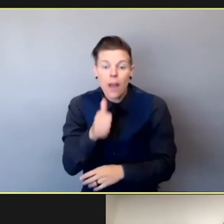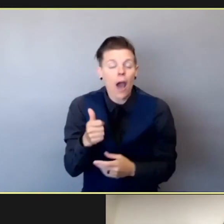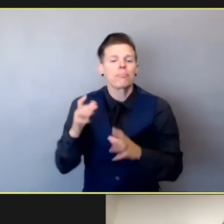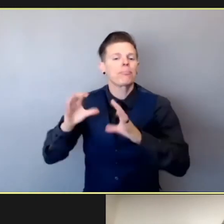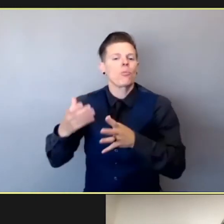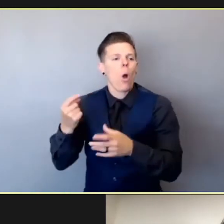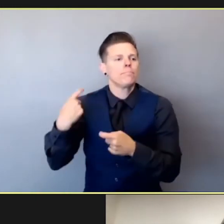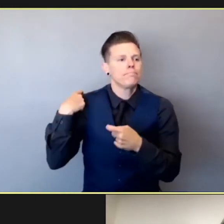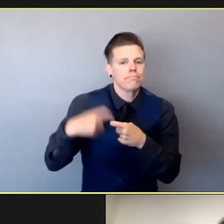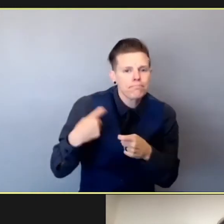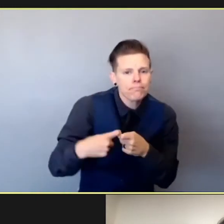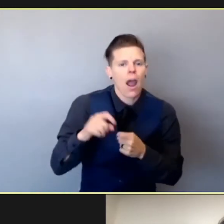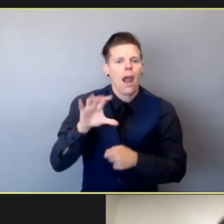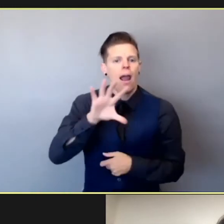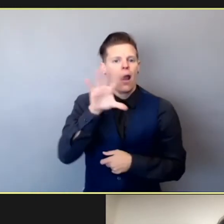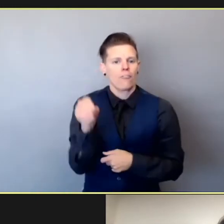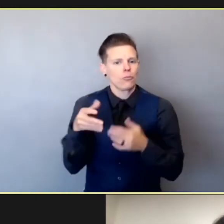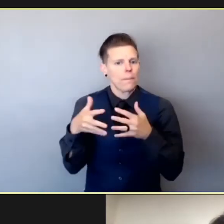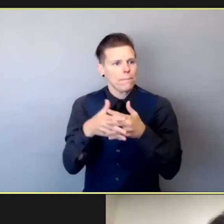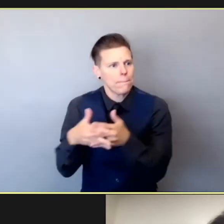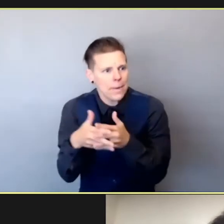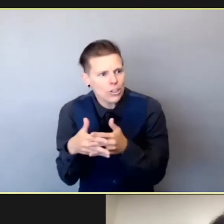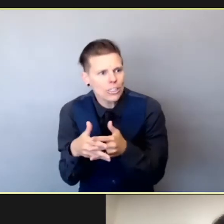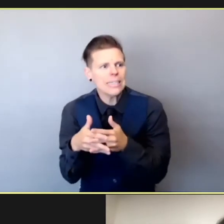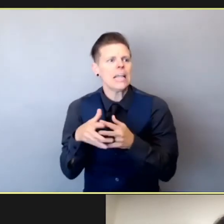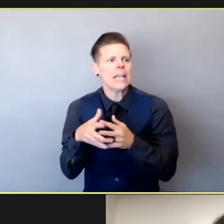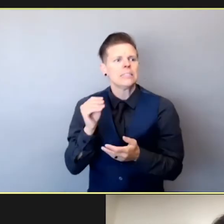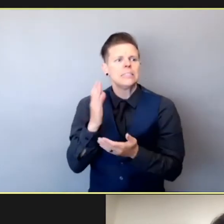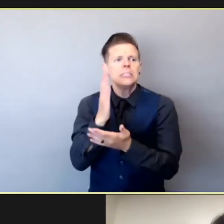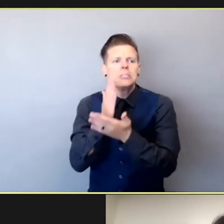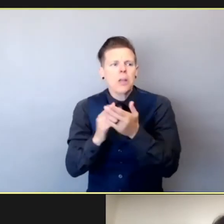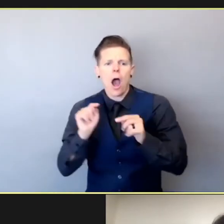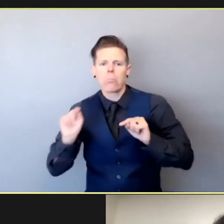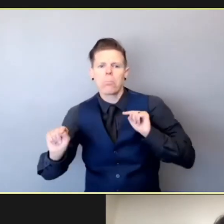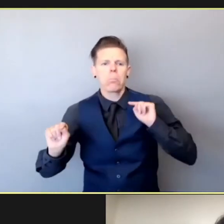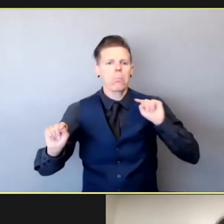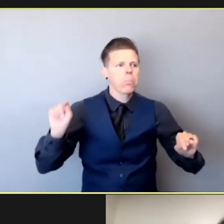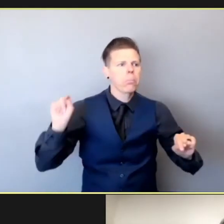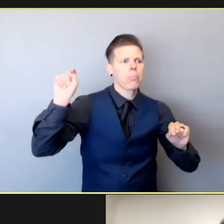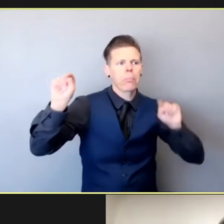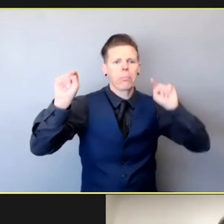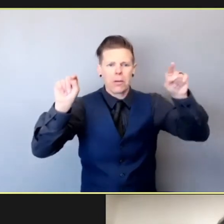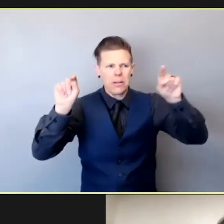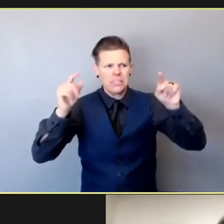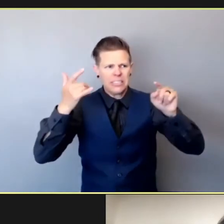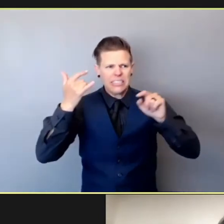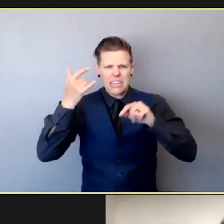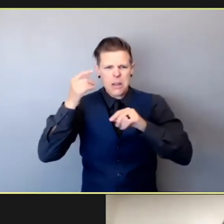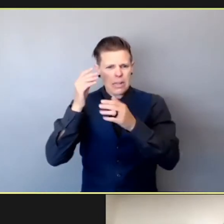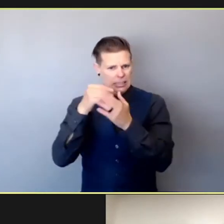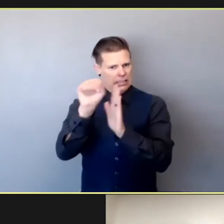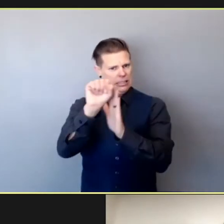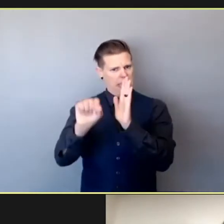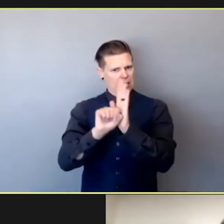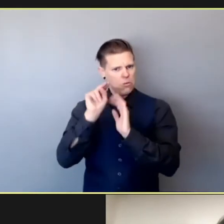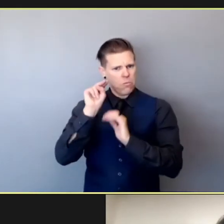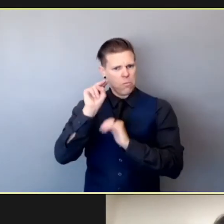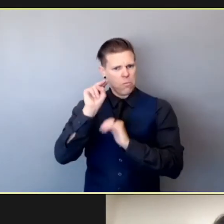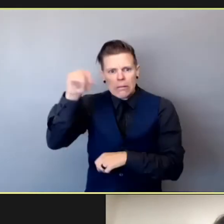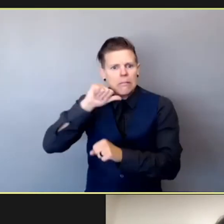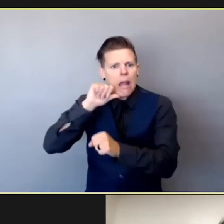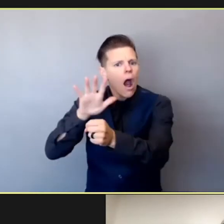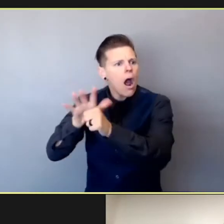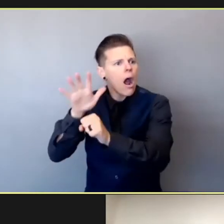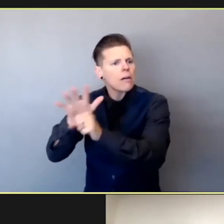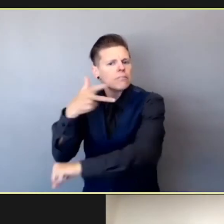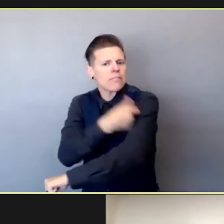African-American populations, but also certain regions of the state that you can see on the maps. You can see certain areas that aren't